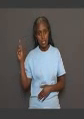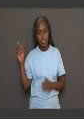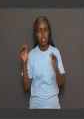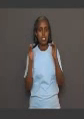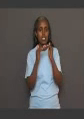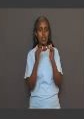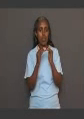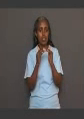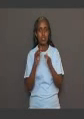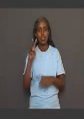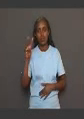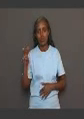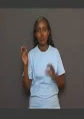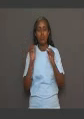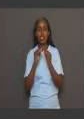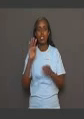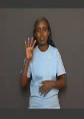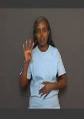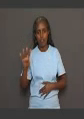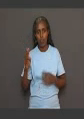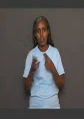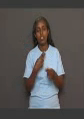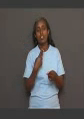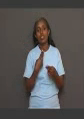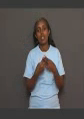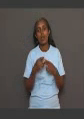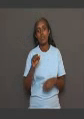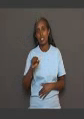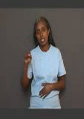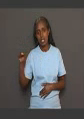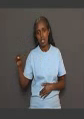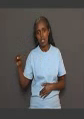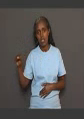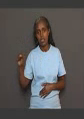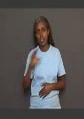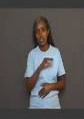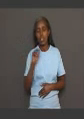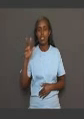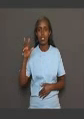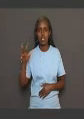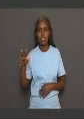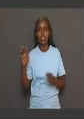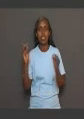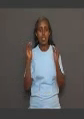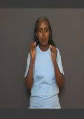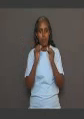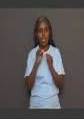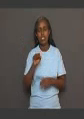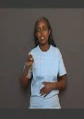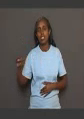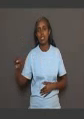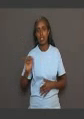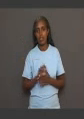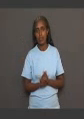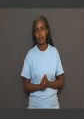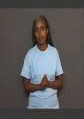This equals 2 plus 4 times the scalar and 3 plus the